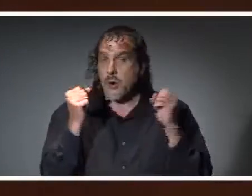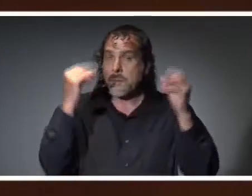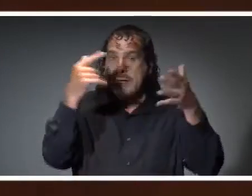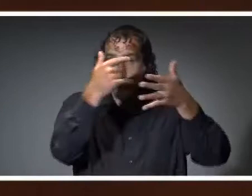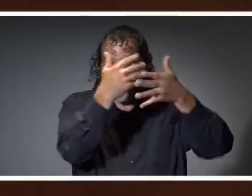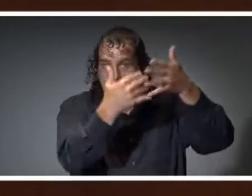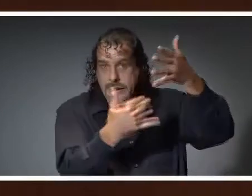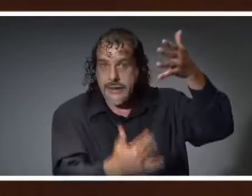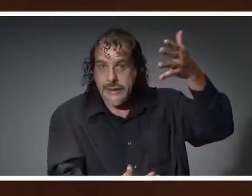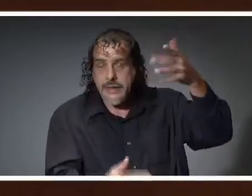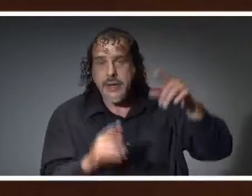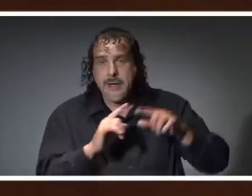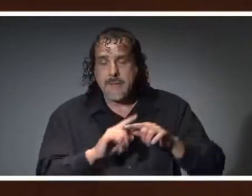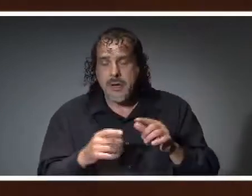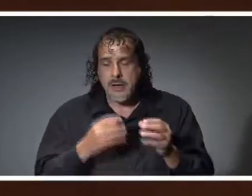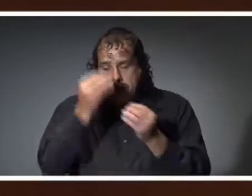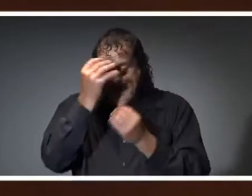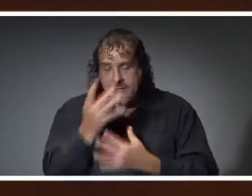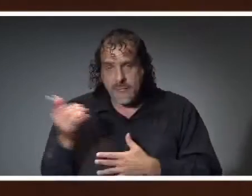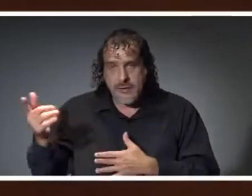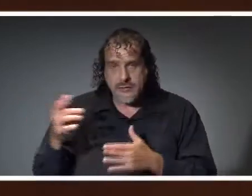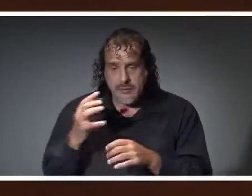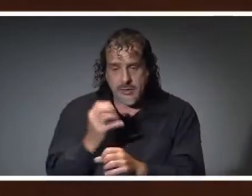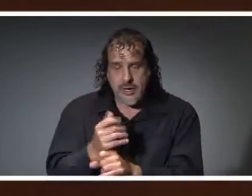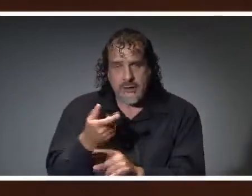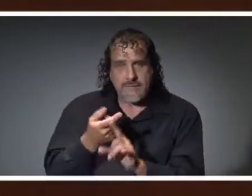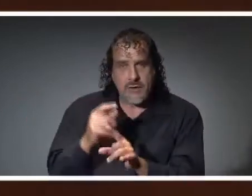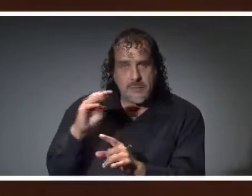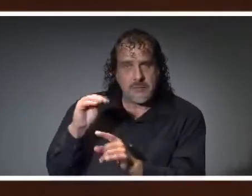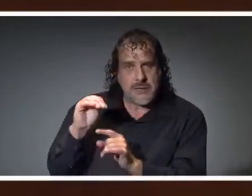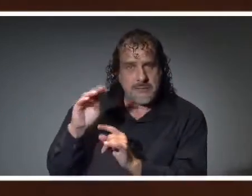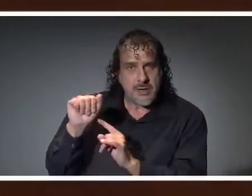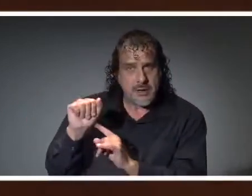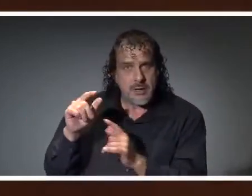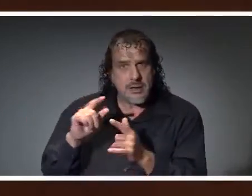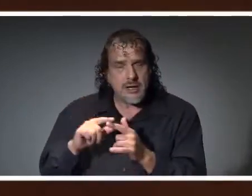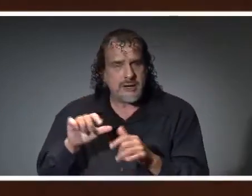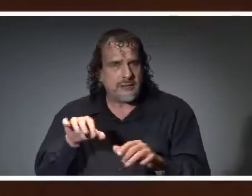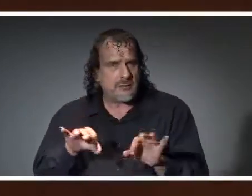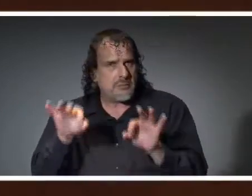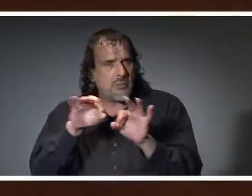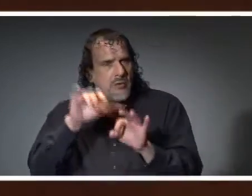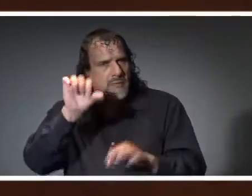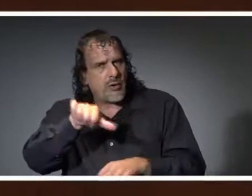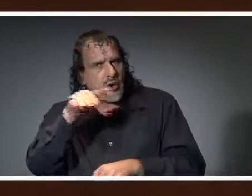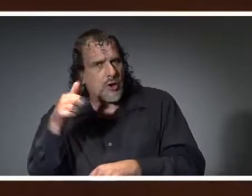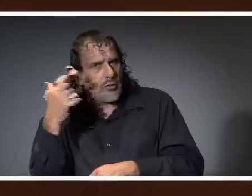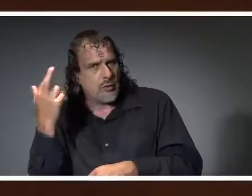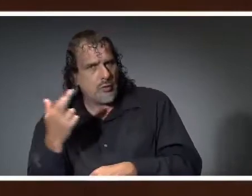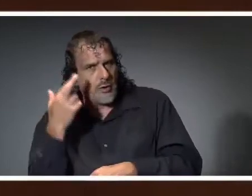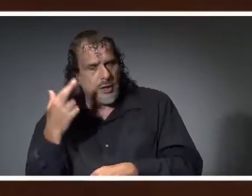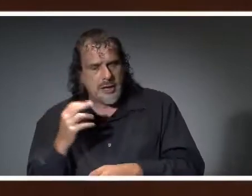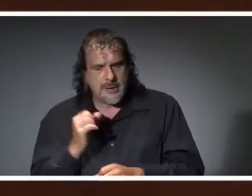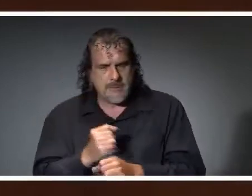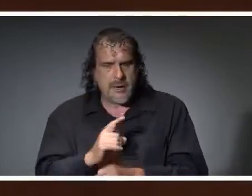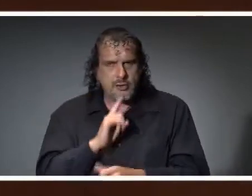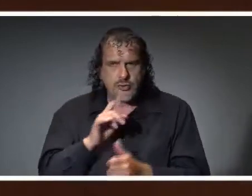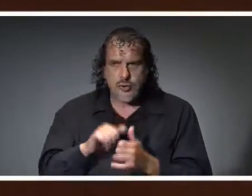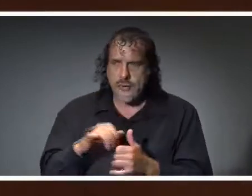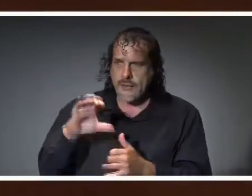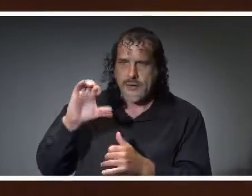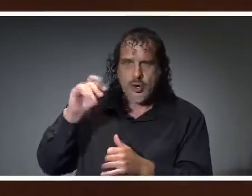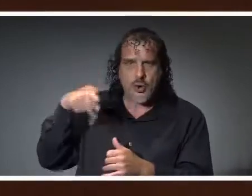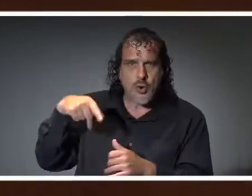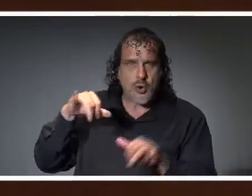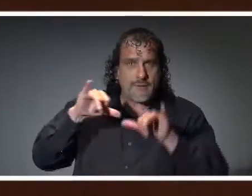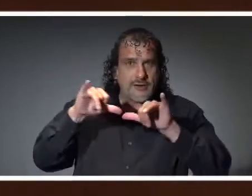the information detailed in the MEMA report is important for another reason. It ensures the Corps of Engineers has